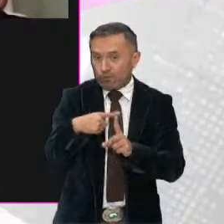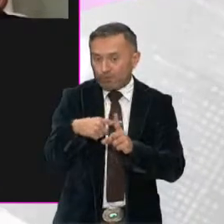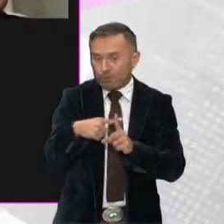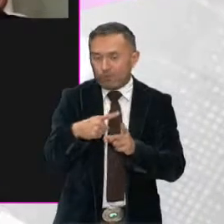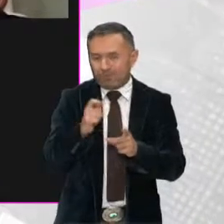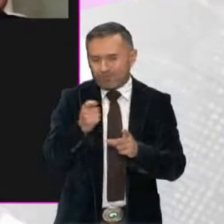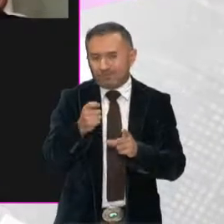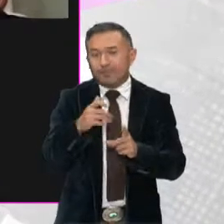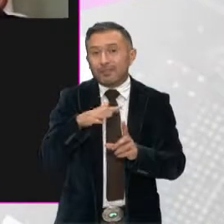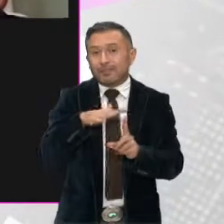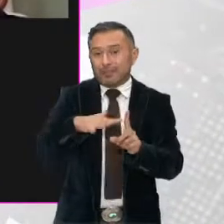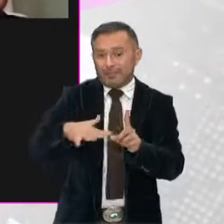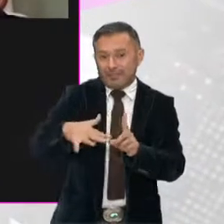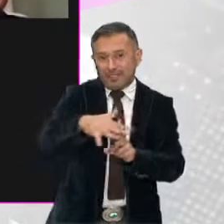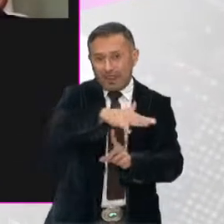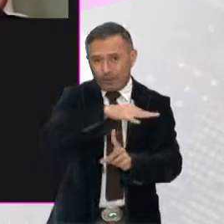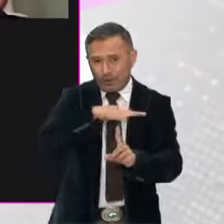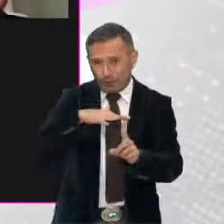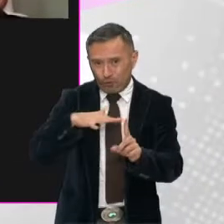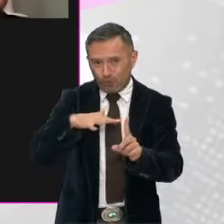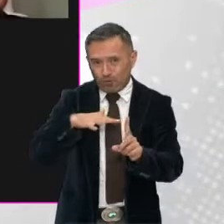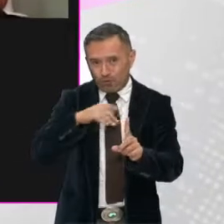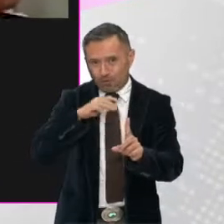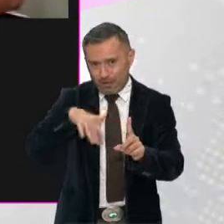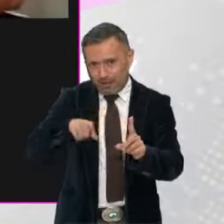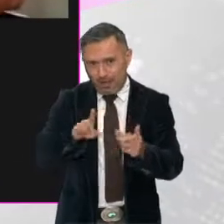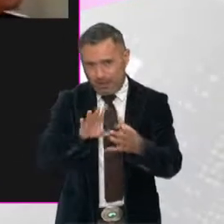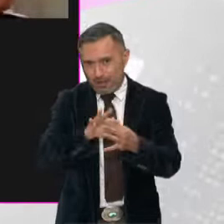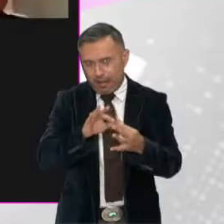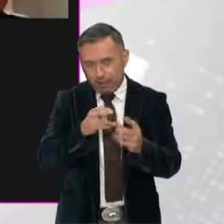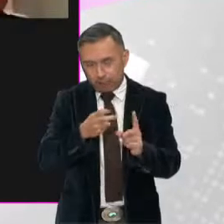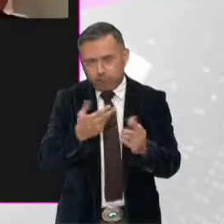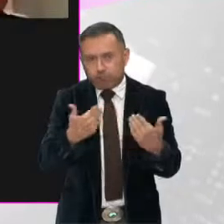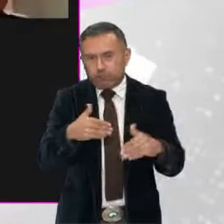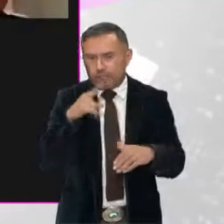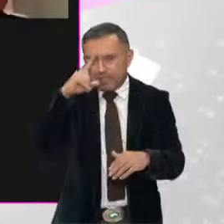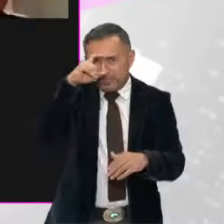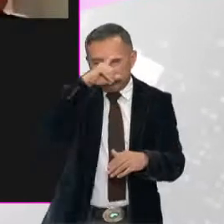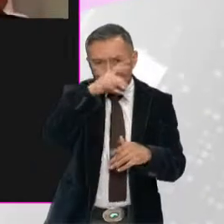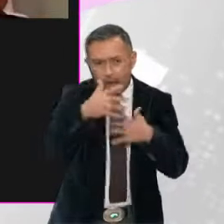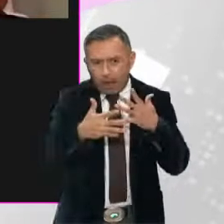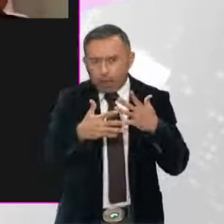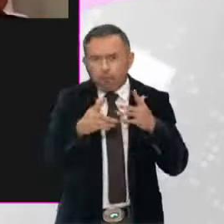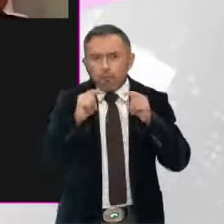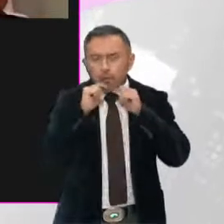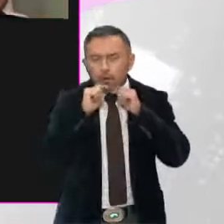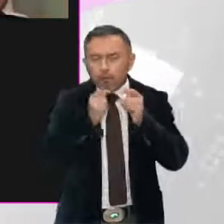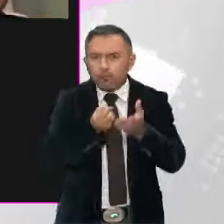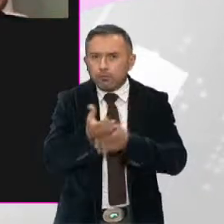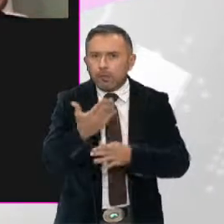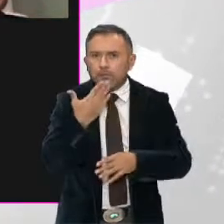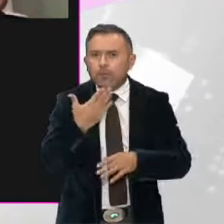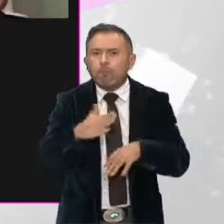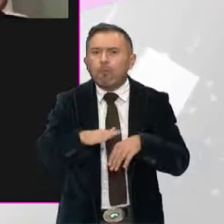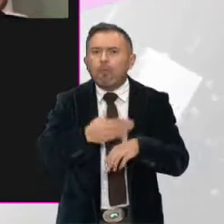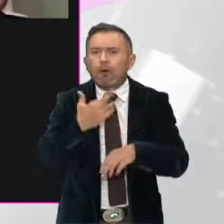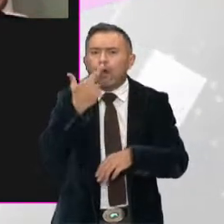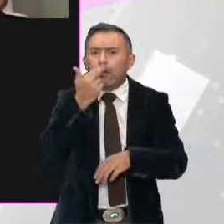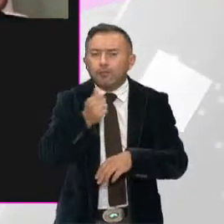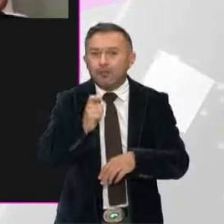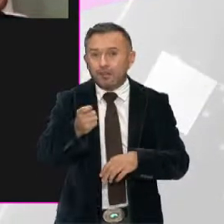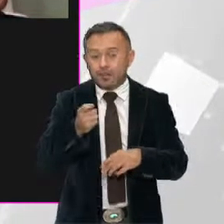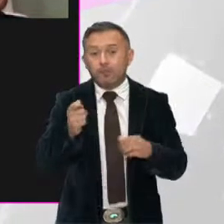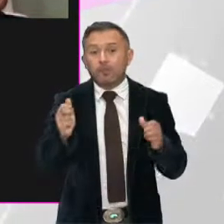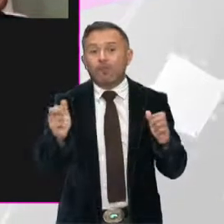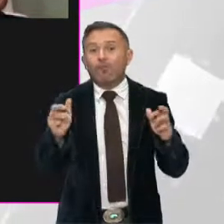But I think that one of the biggest achievements with this scenario, it's that